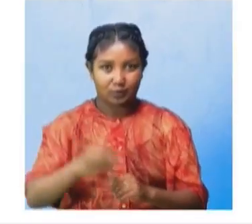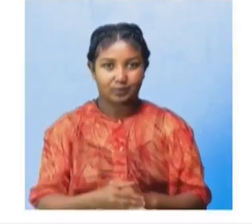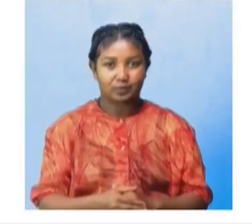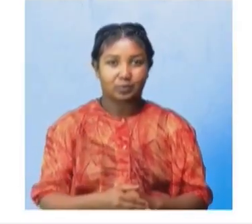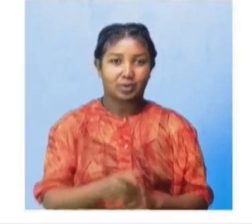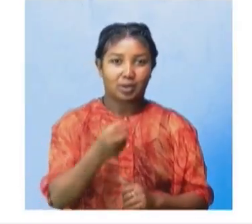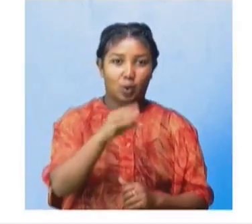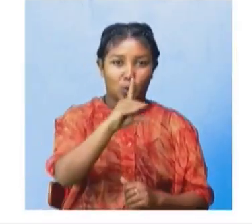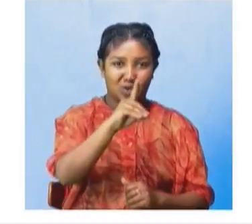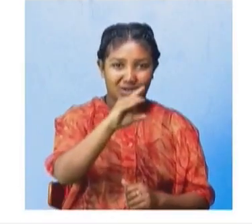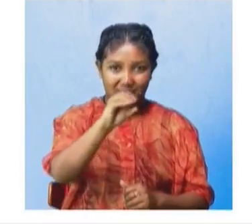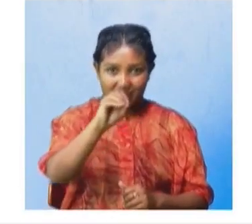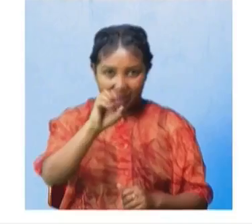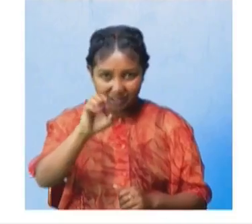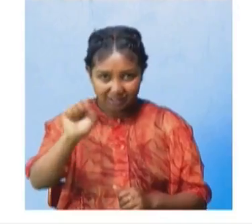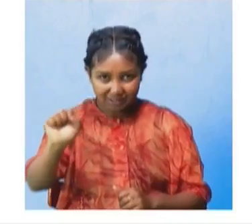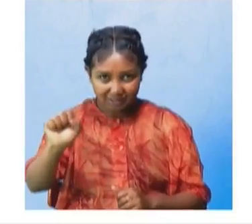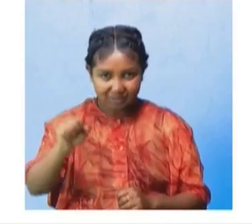or does.